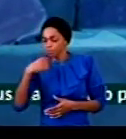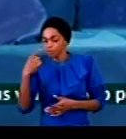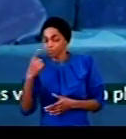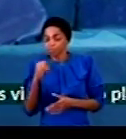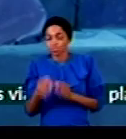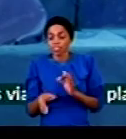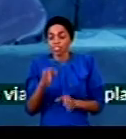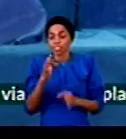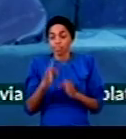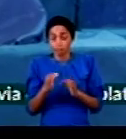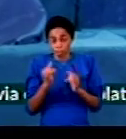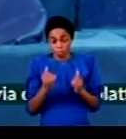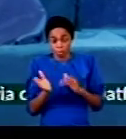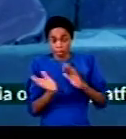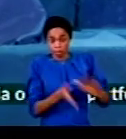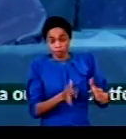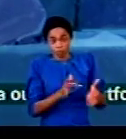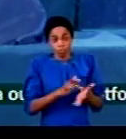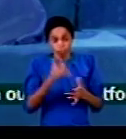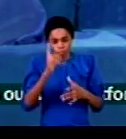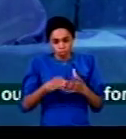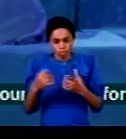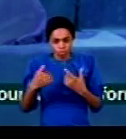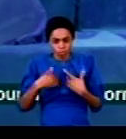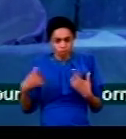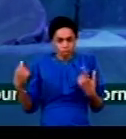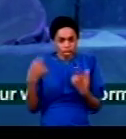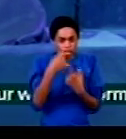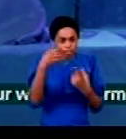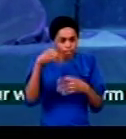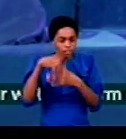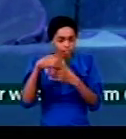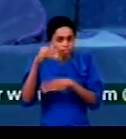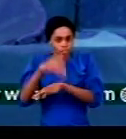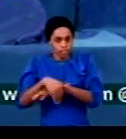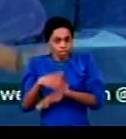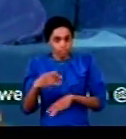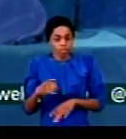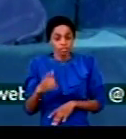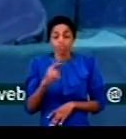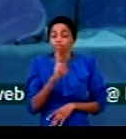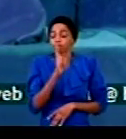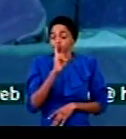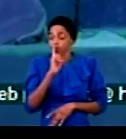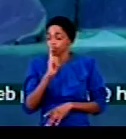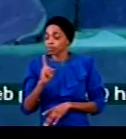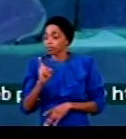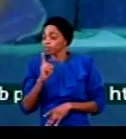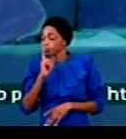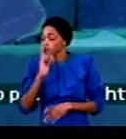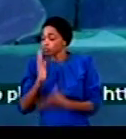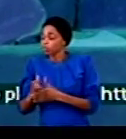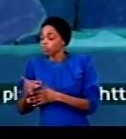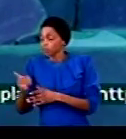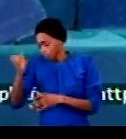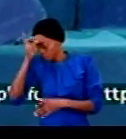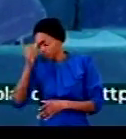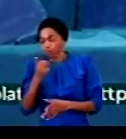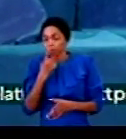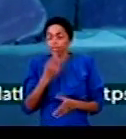In a very long time, I've not been with my face mask this morning. I'm not wearing a cardigan. I'm breathing